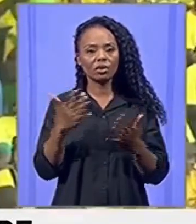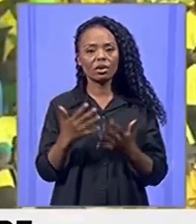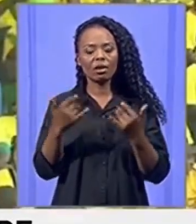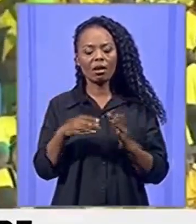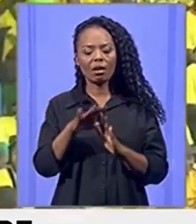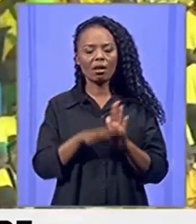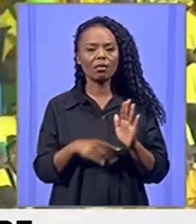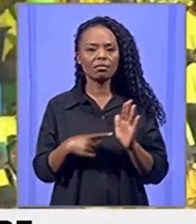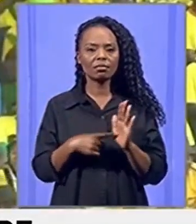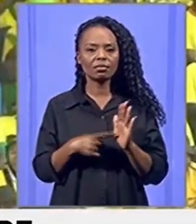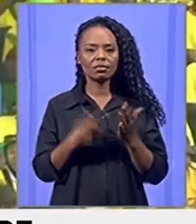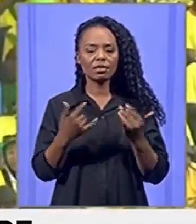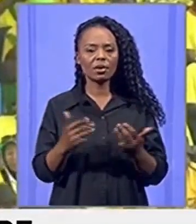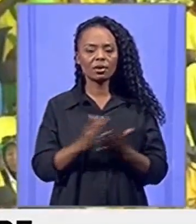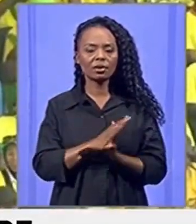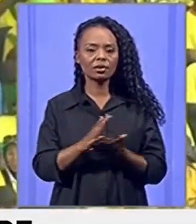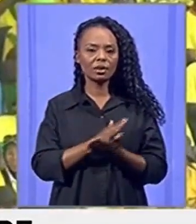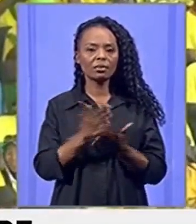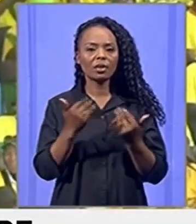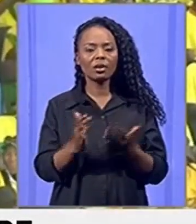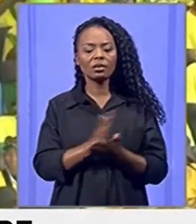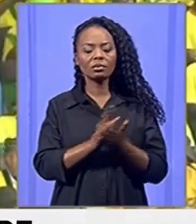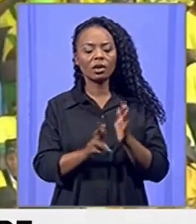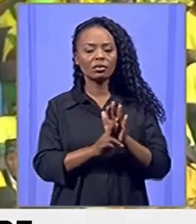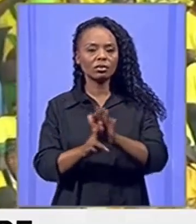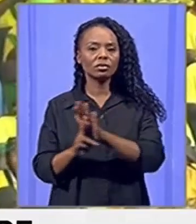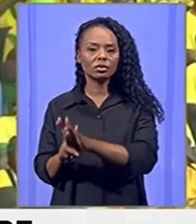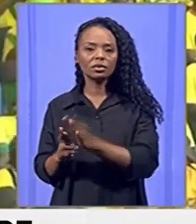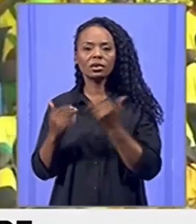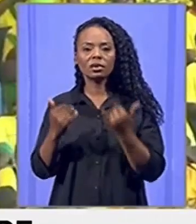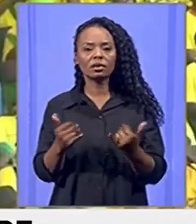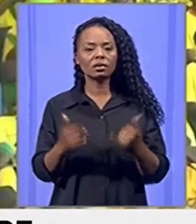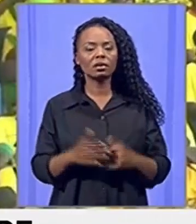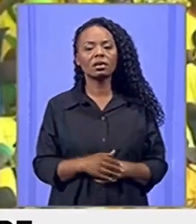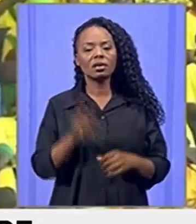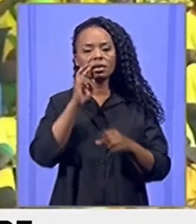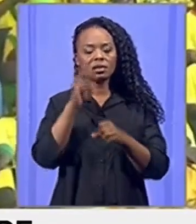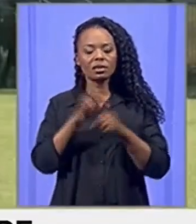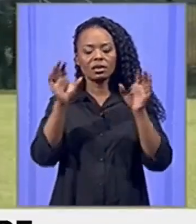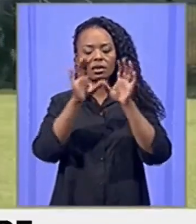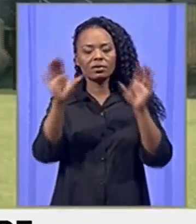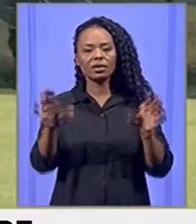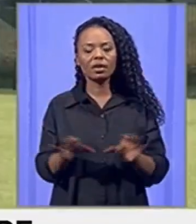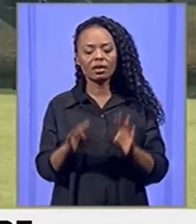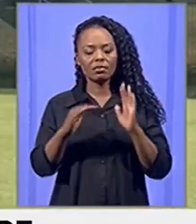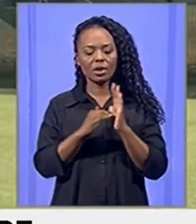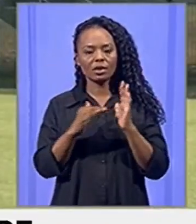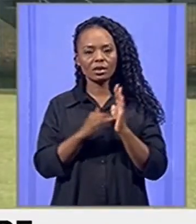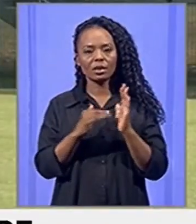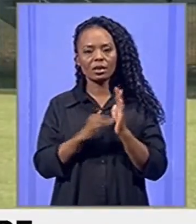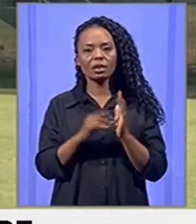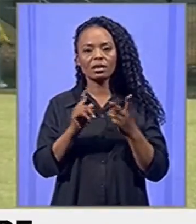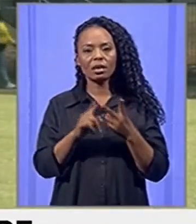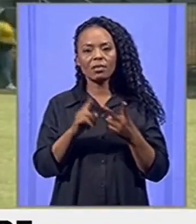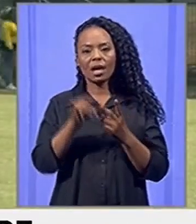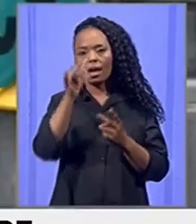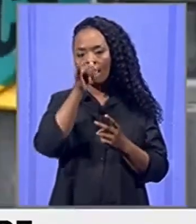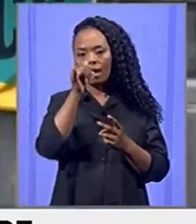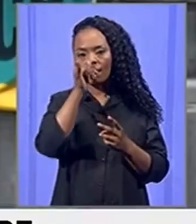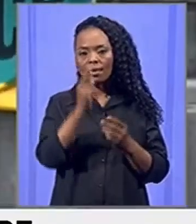lenaane. E nngwe ya tsona ke gore dikemedi di tshwanetse gore di be di na le certificate sa matriki ebile di sena rekoto ya